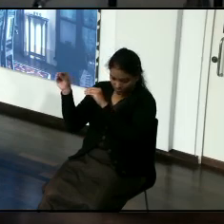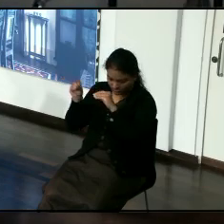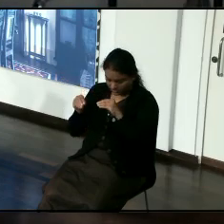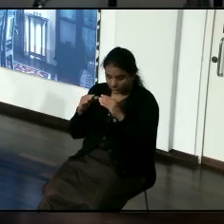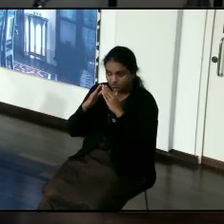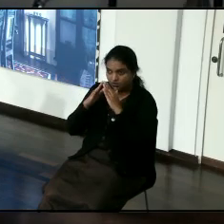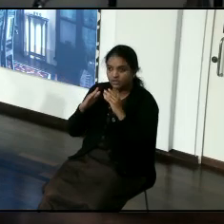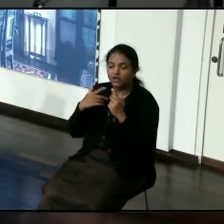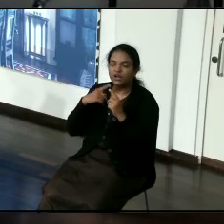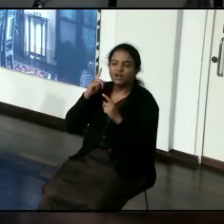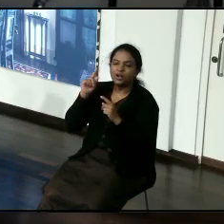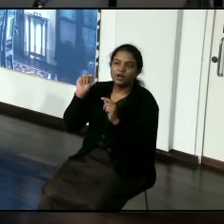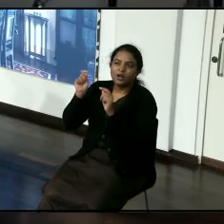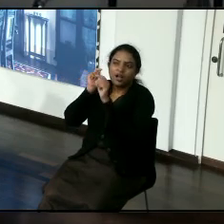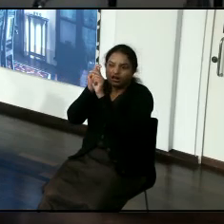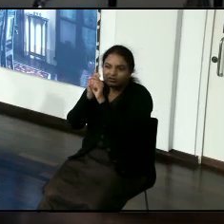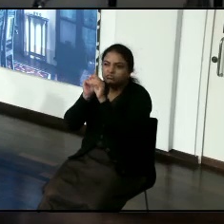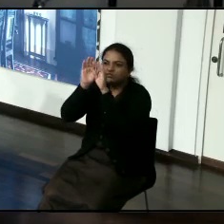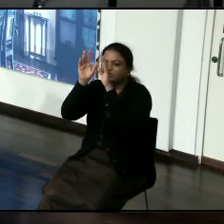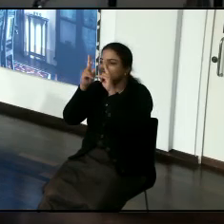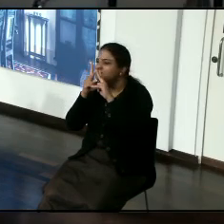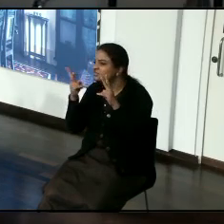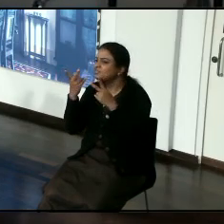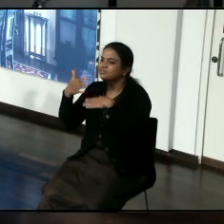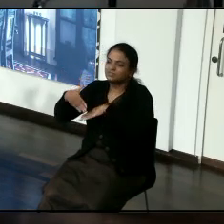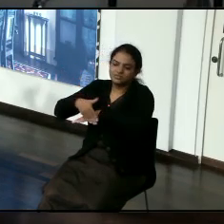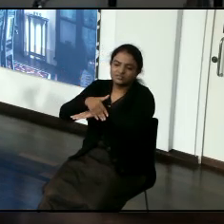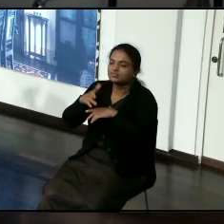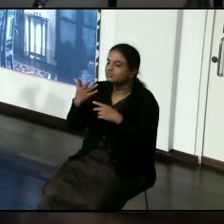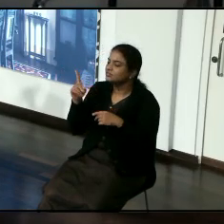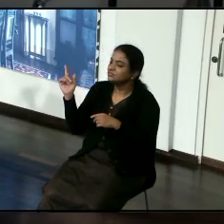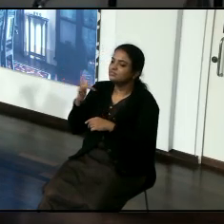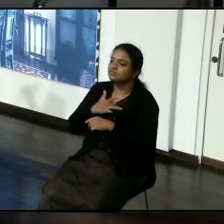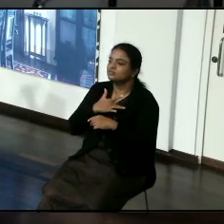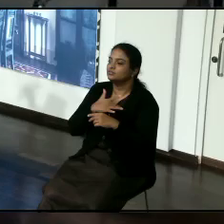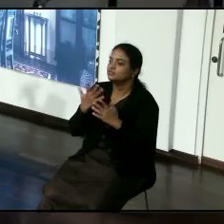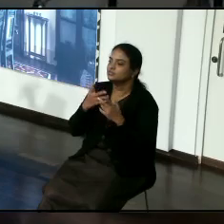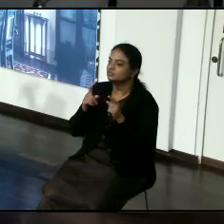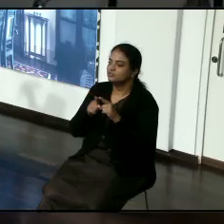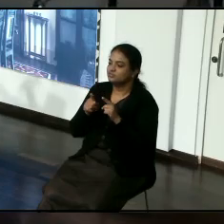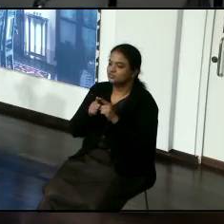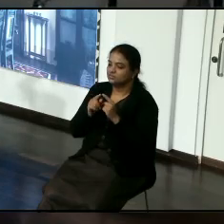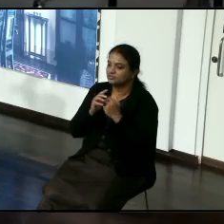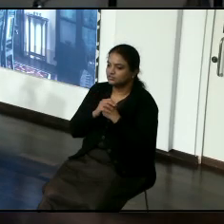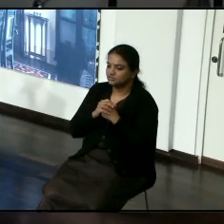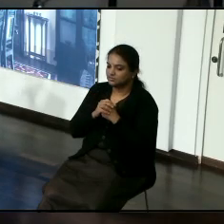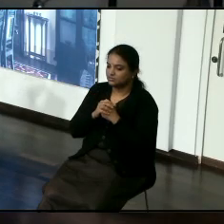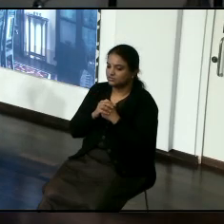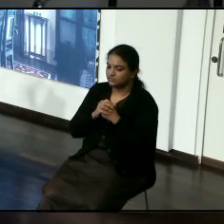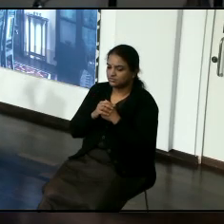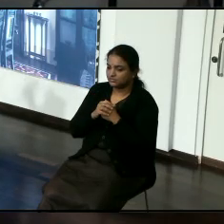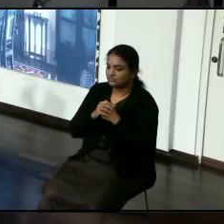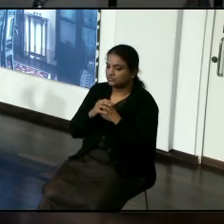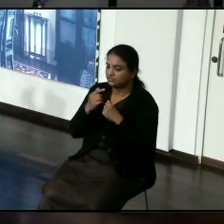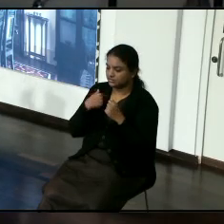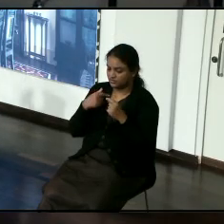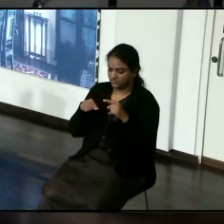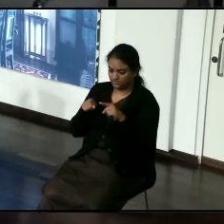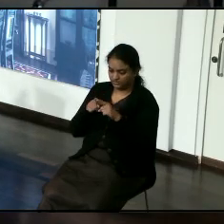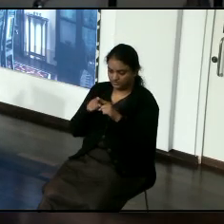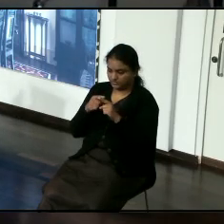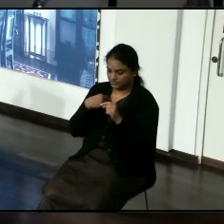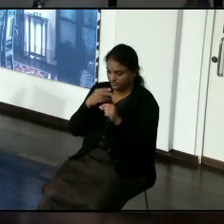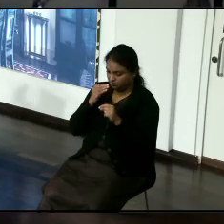you see architecture as going beyond as a conduit to time and memory? You've spoken about her. I'm going to branch and talk about